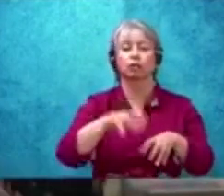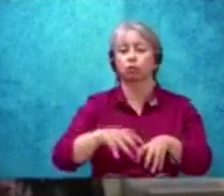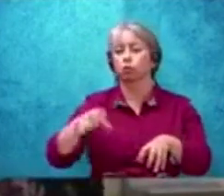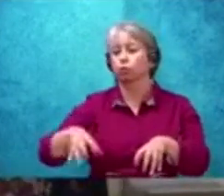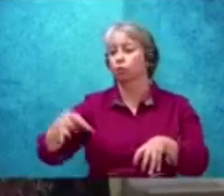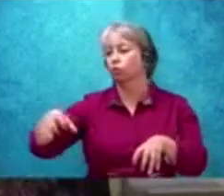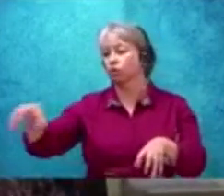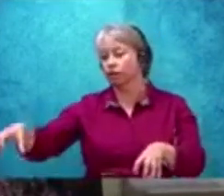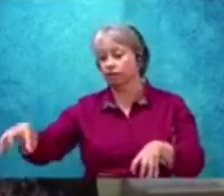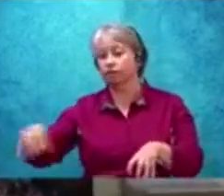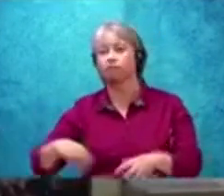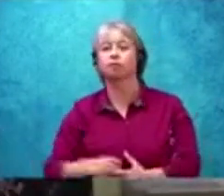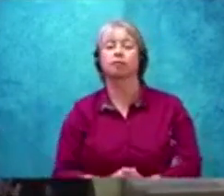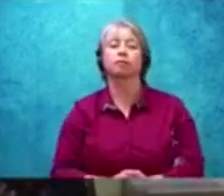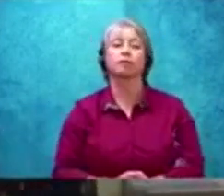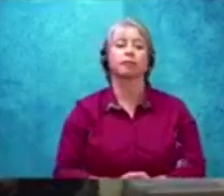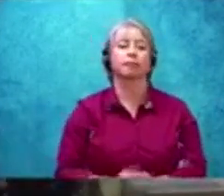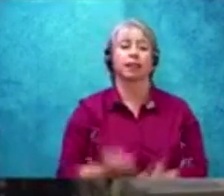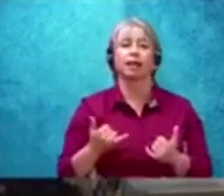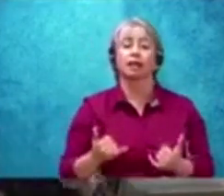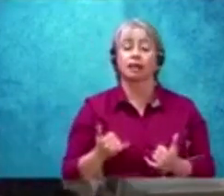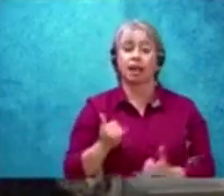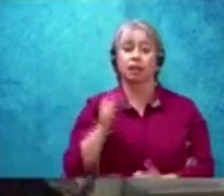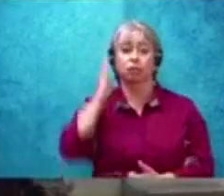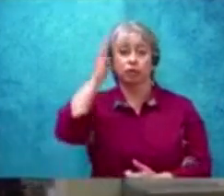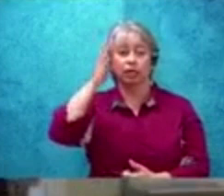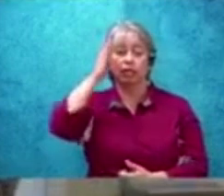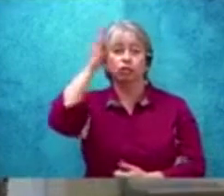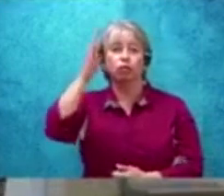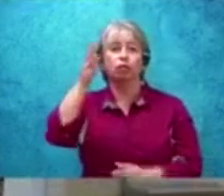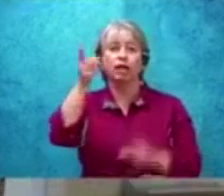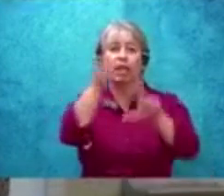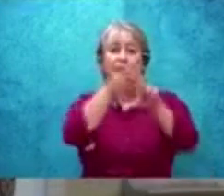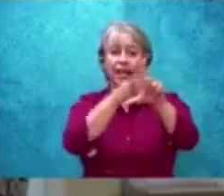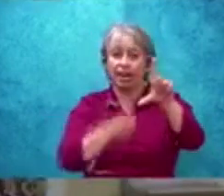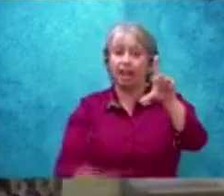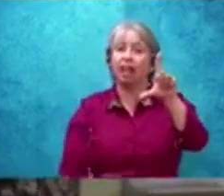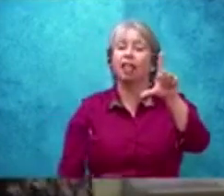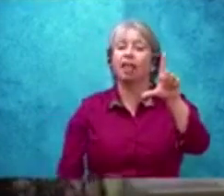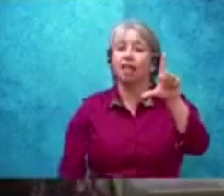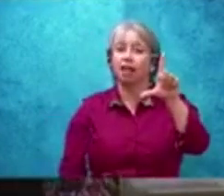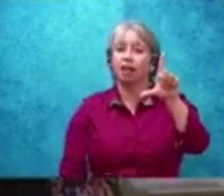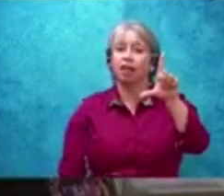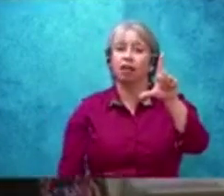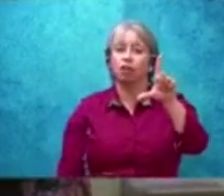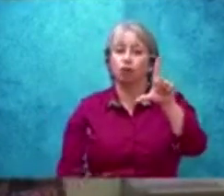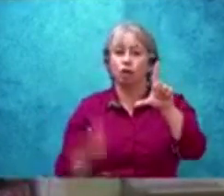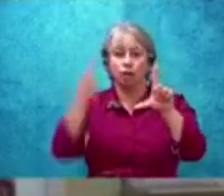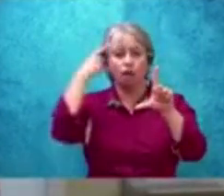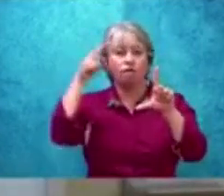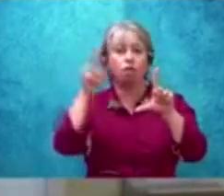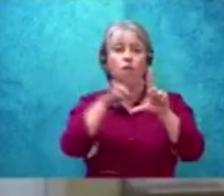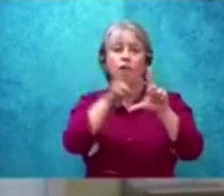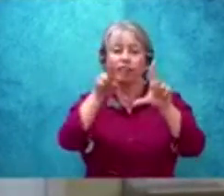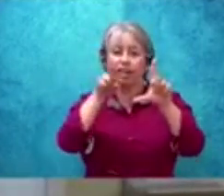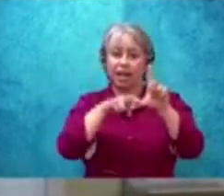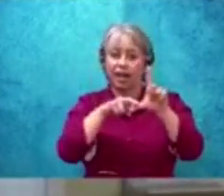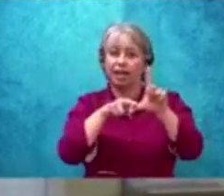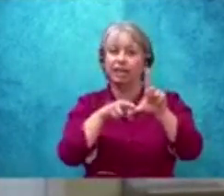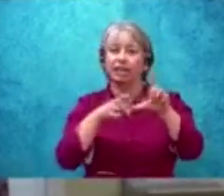If you just noticed, we created an L. That is where our 90 degree angle is, our